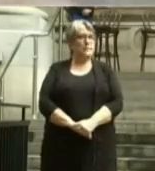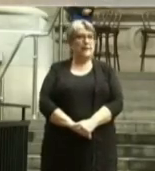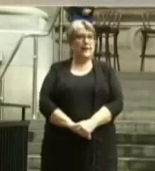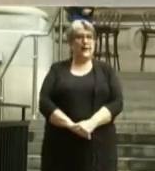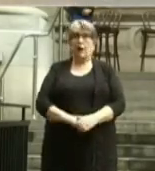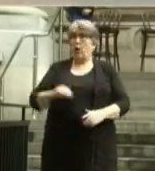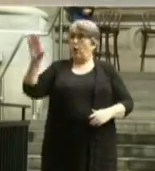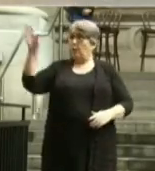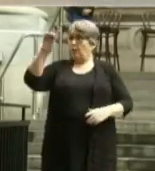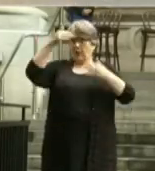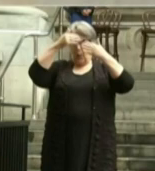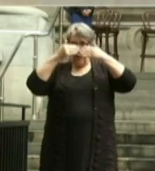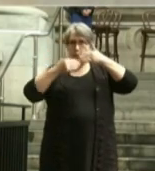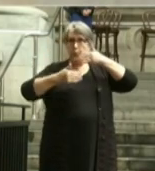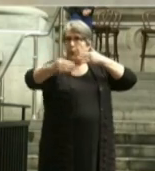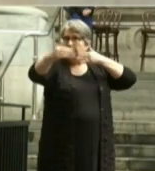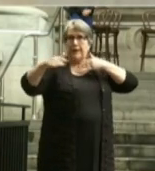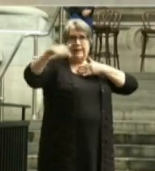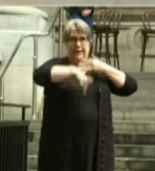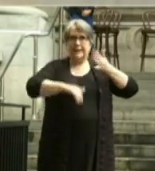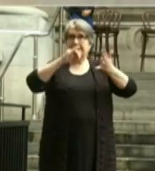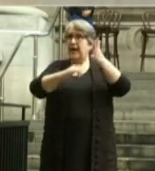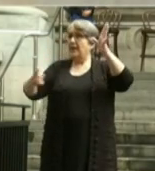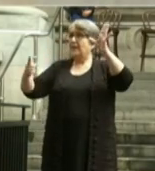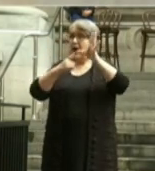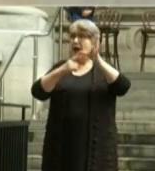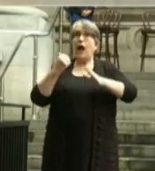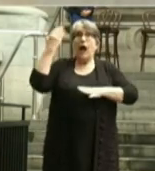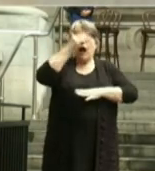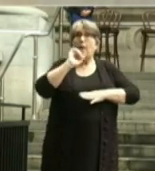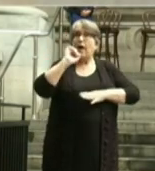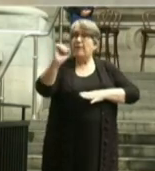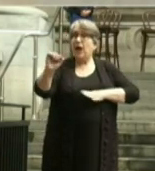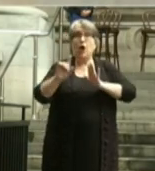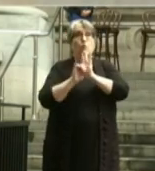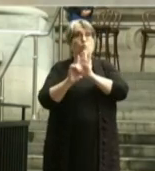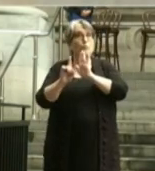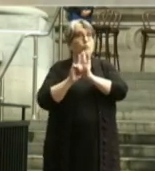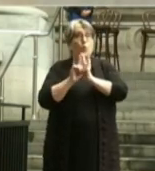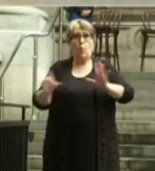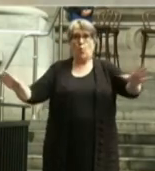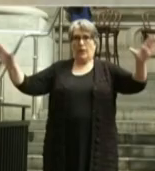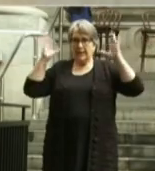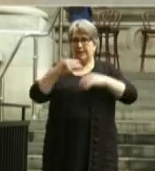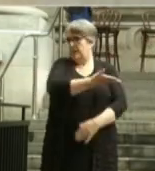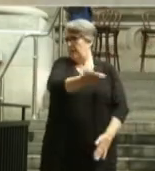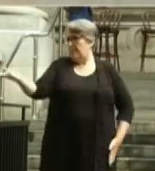For from today, in this state, their voices will be